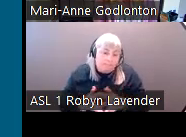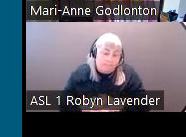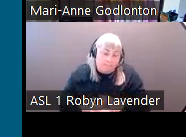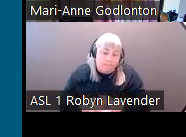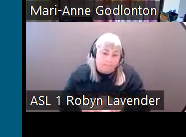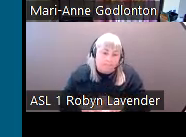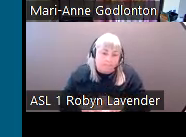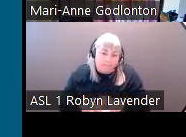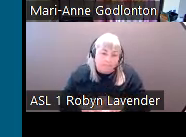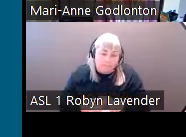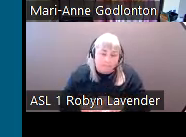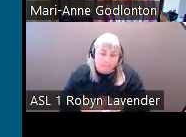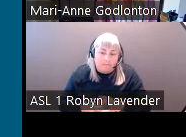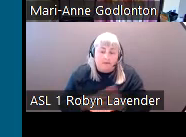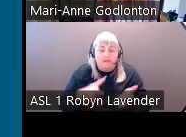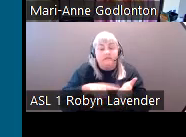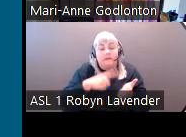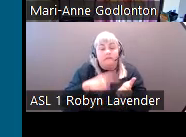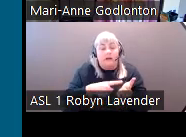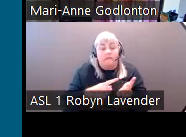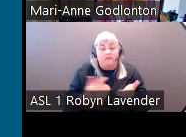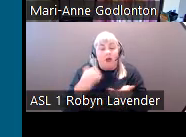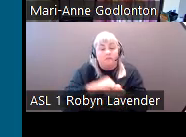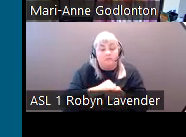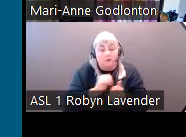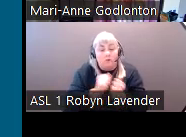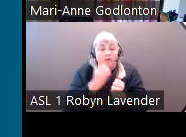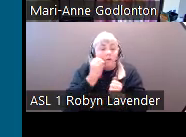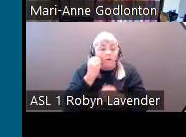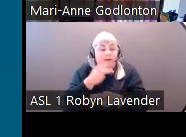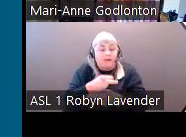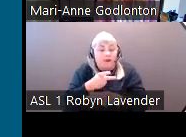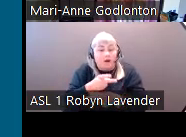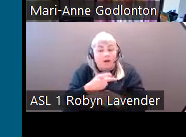Sometimes we partner with home care, but sometimes that independence piece,